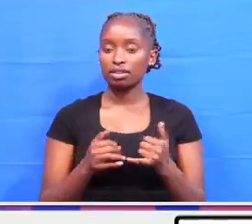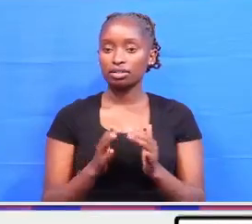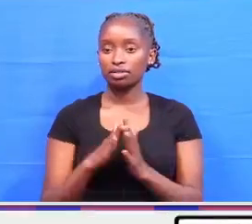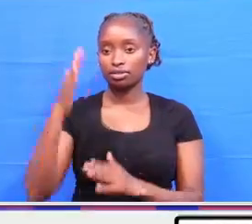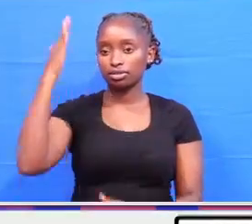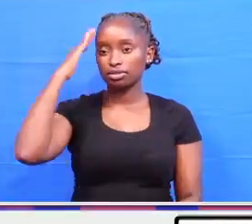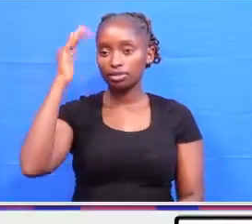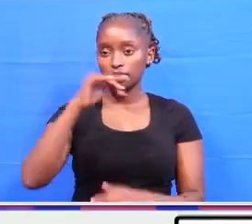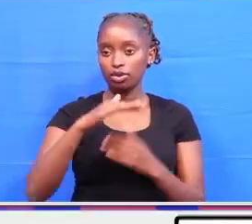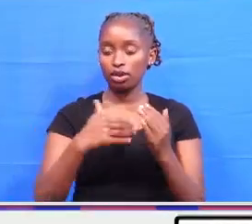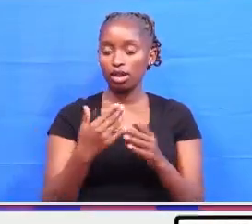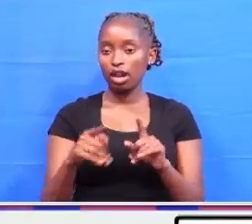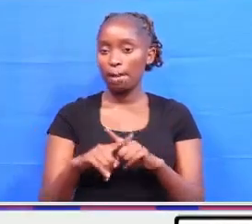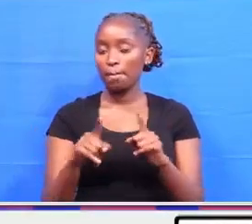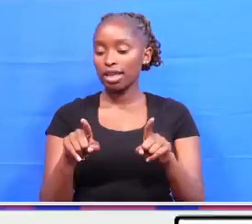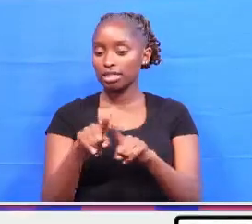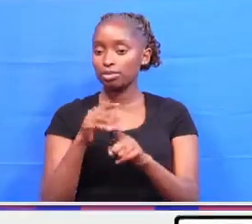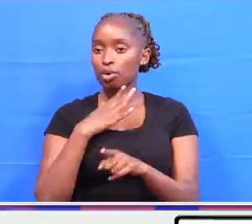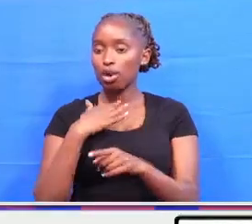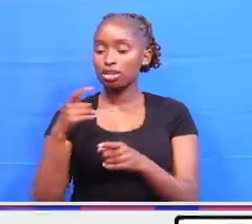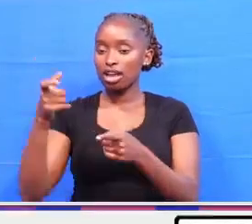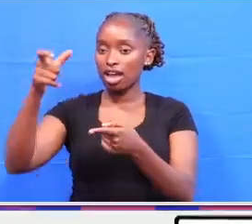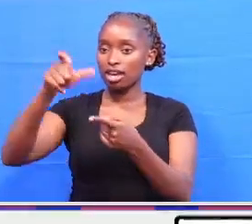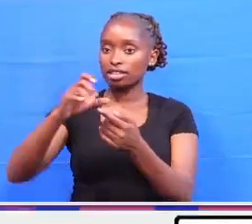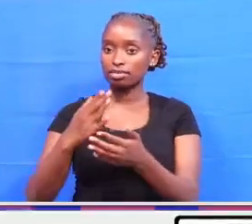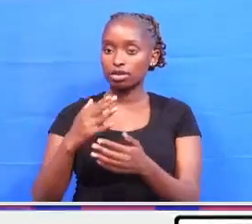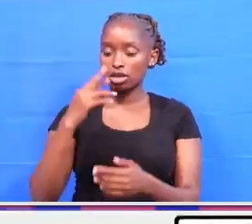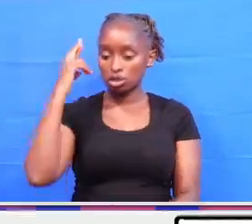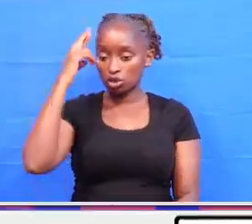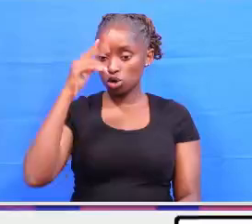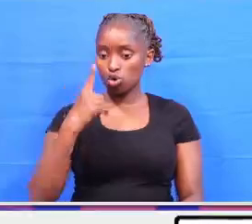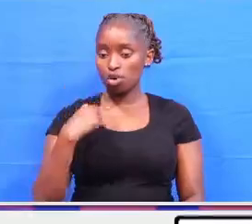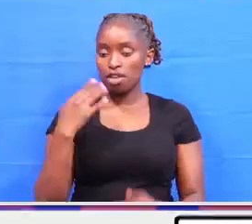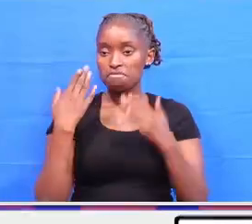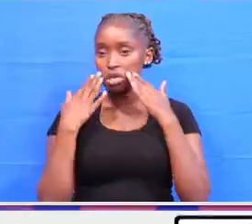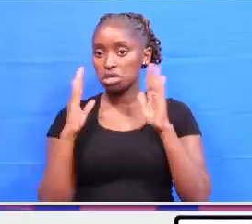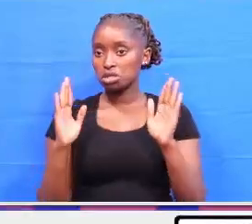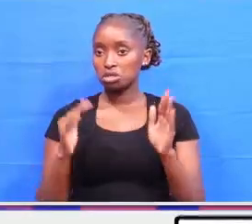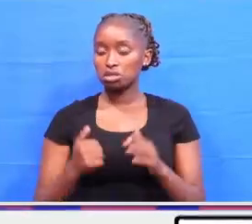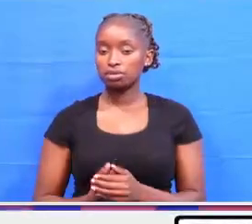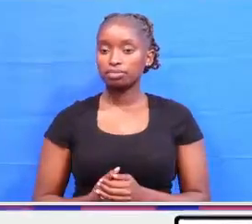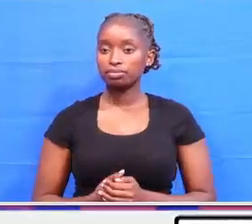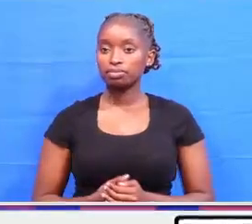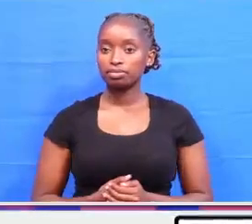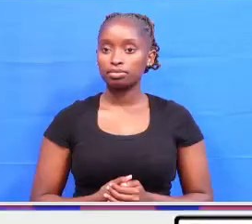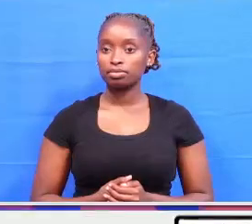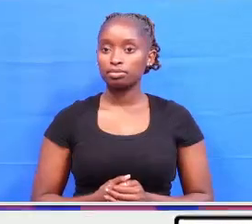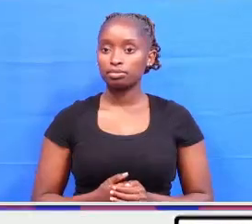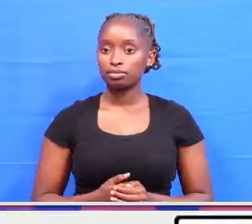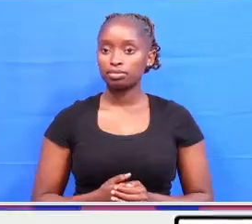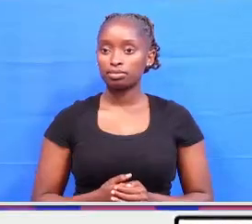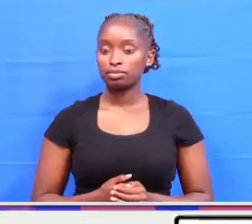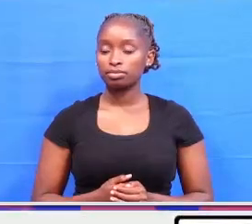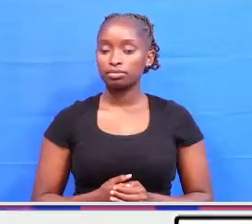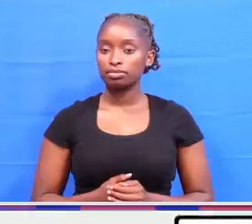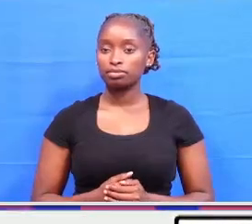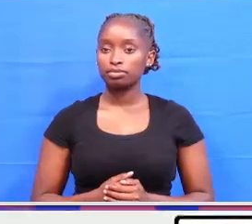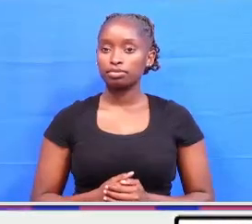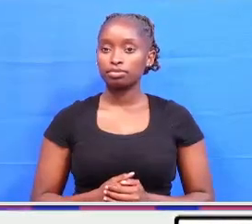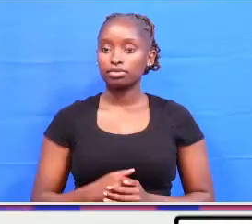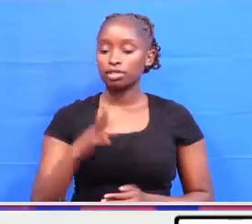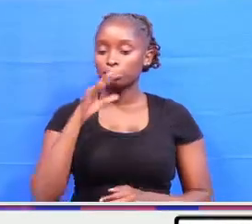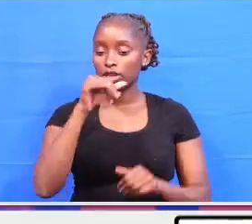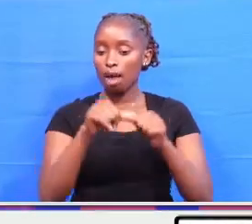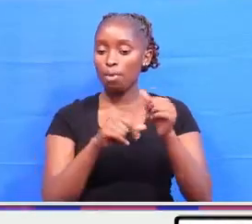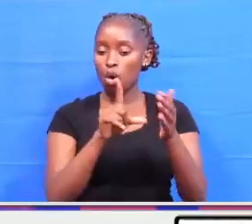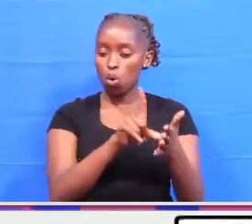way. But I also wanted to add something because we are concluding. Right. Around the space also of lending. We've, mm-hmm, spoken about lending